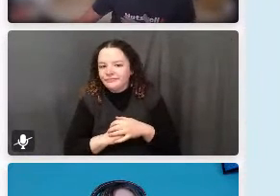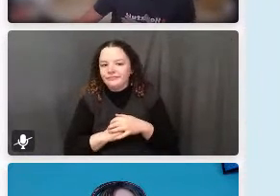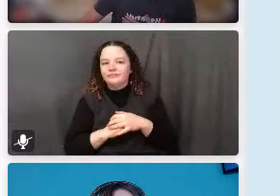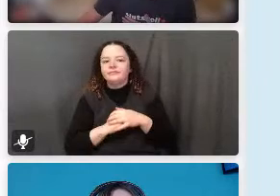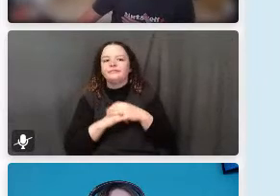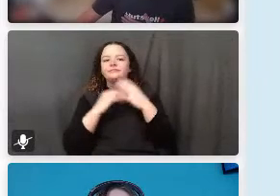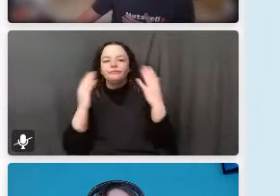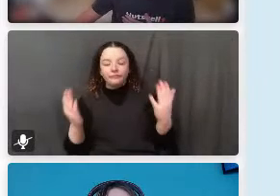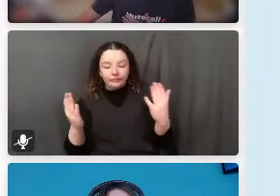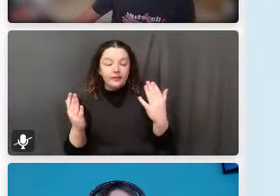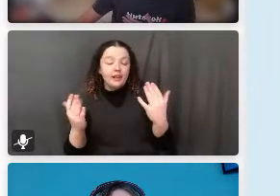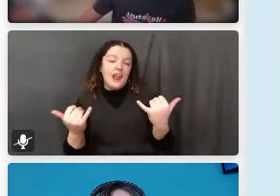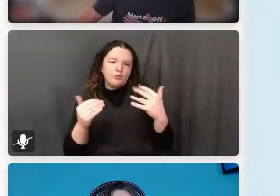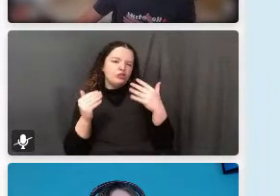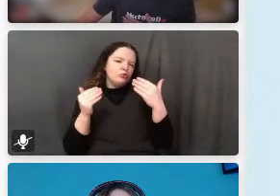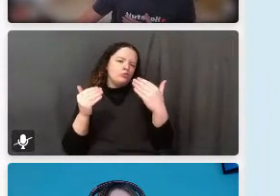with our presentation